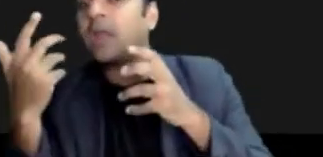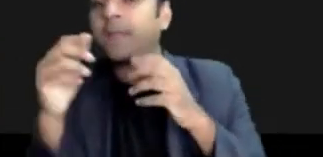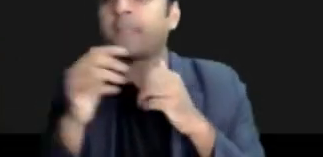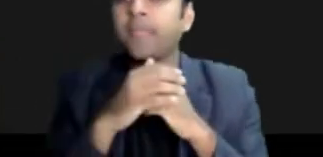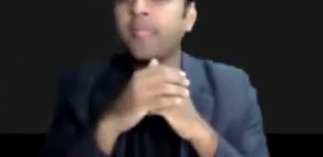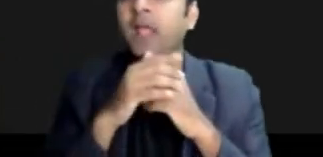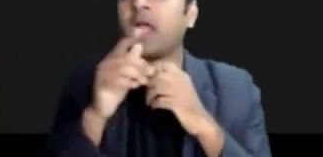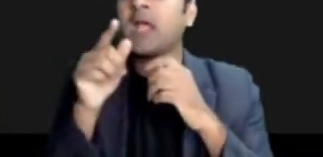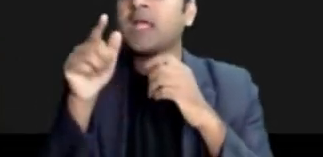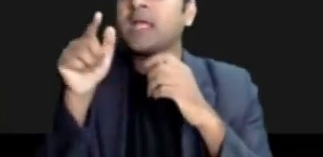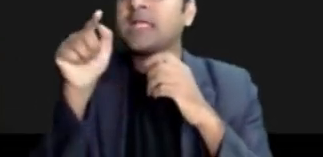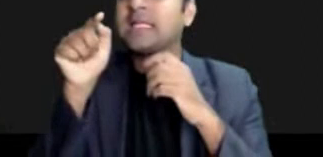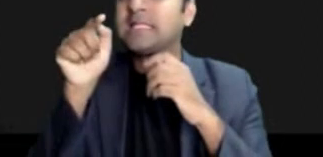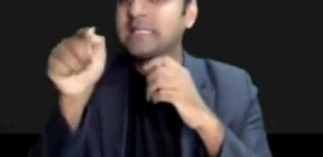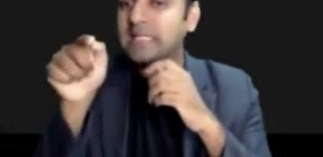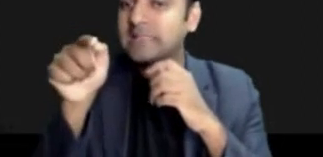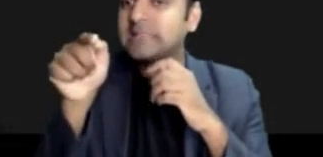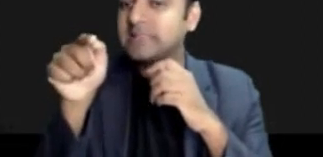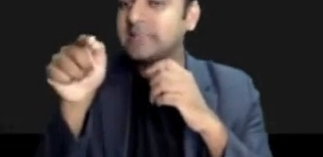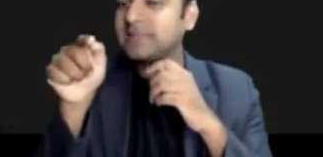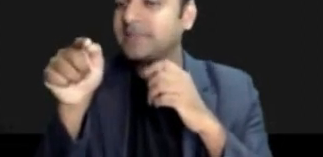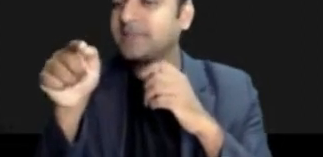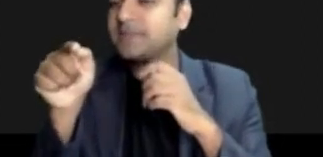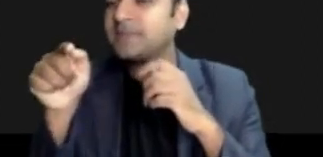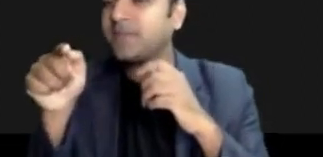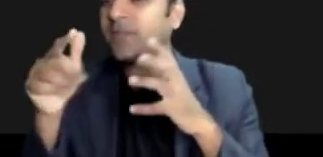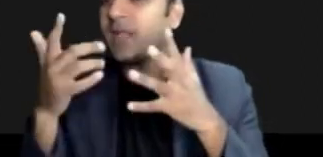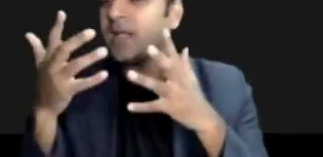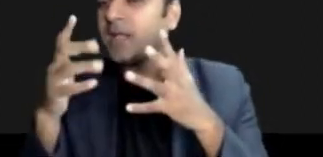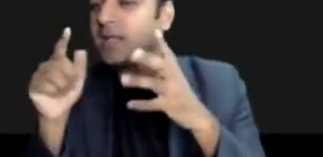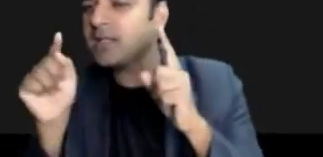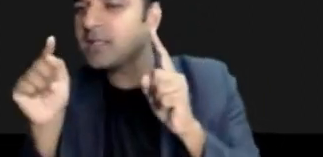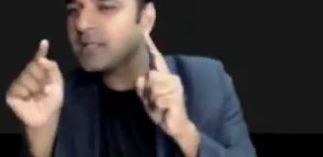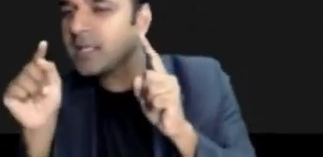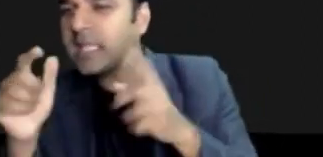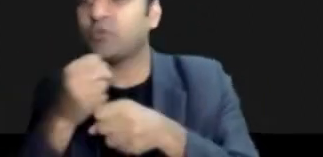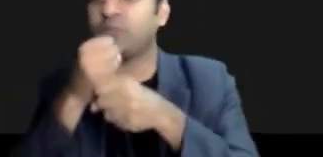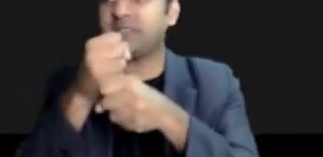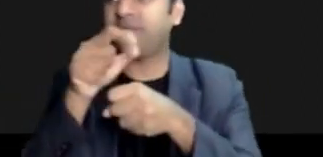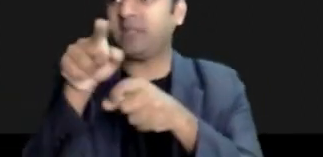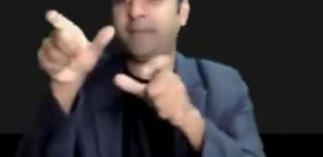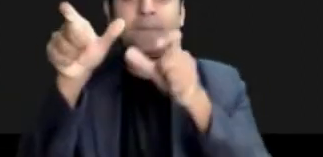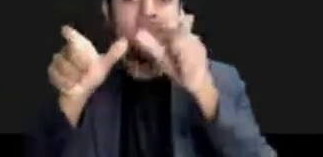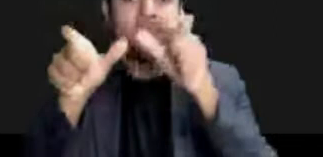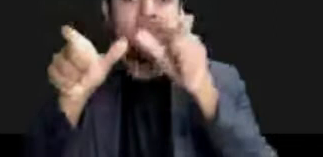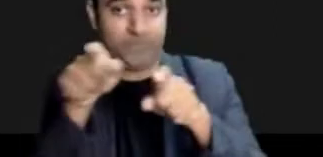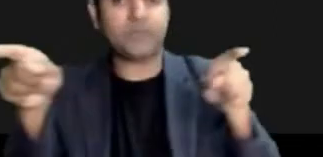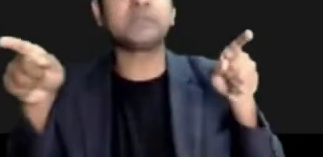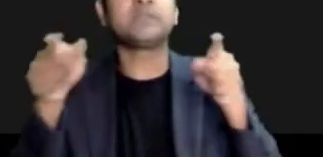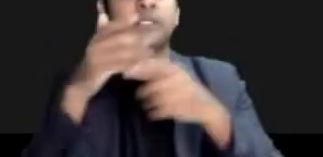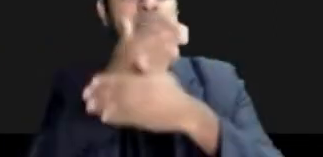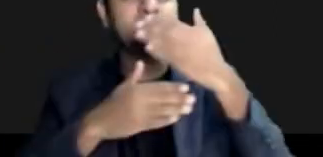representation of persons with disabilities. Unfortunately, in other districts, you'd find that because the